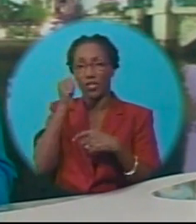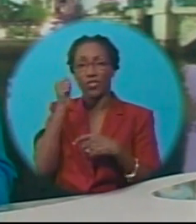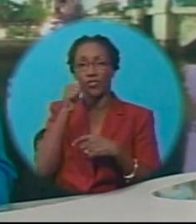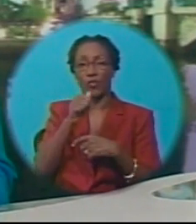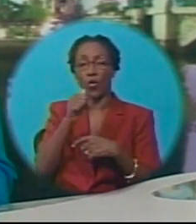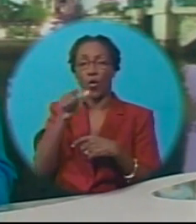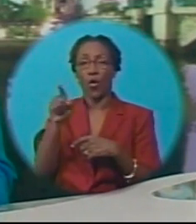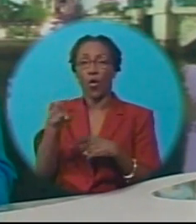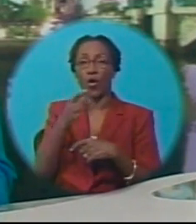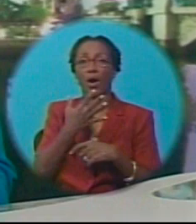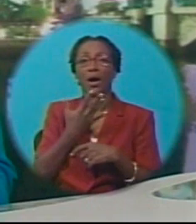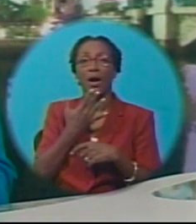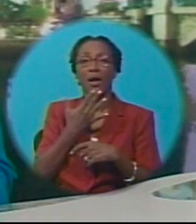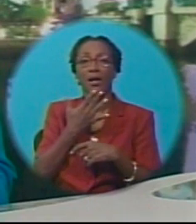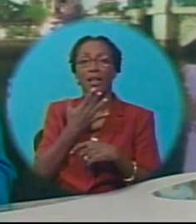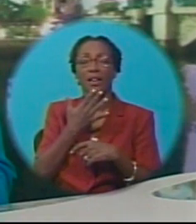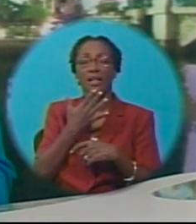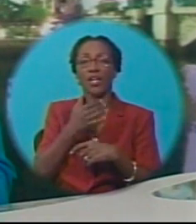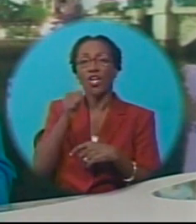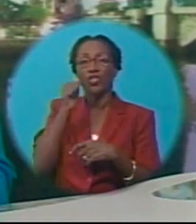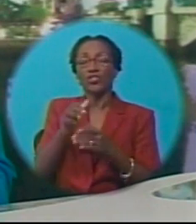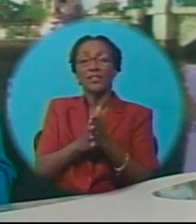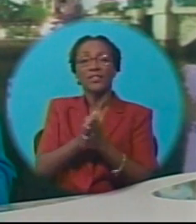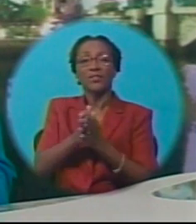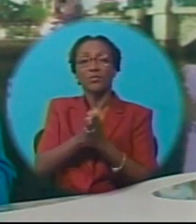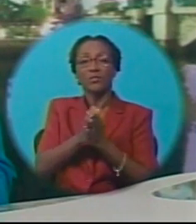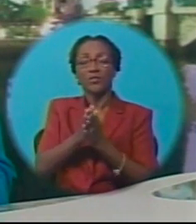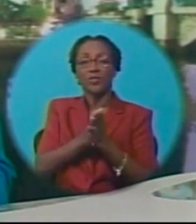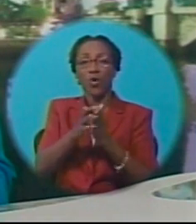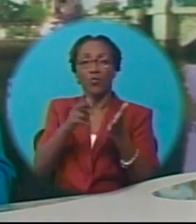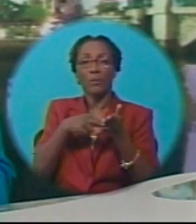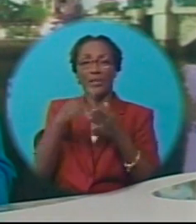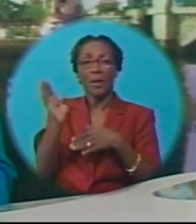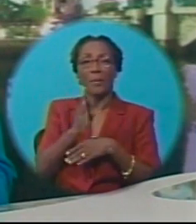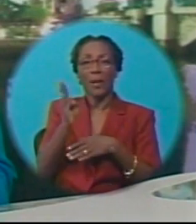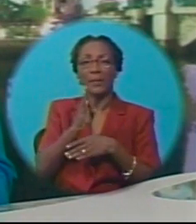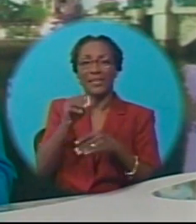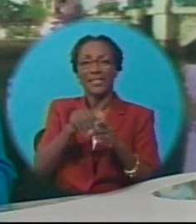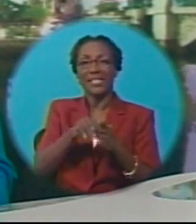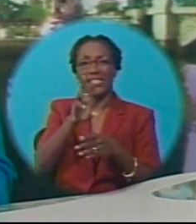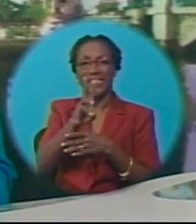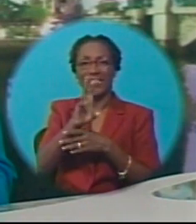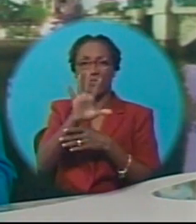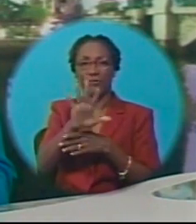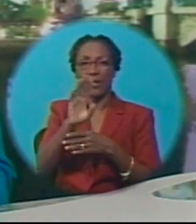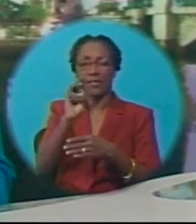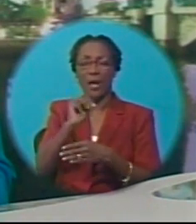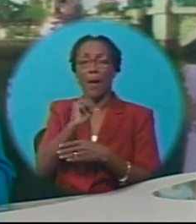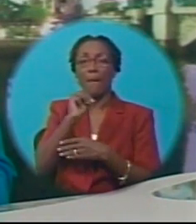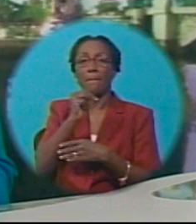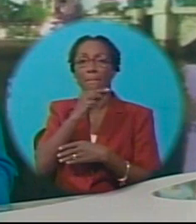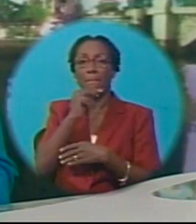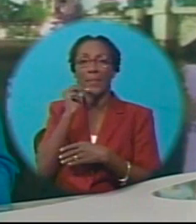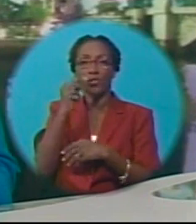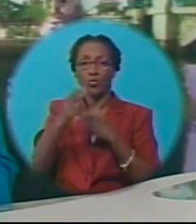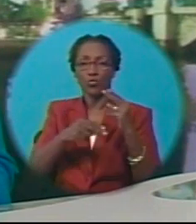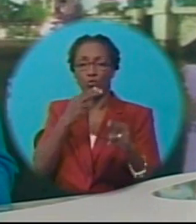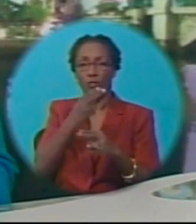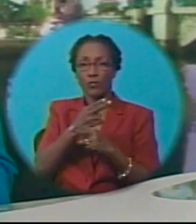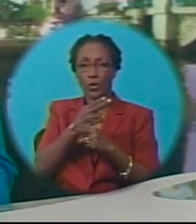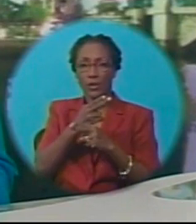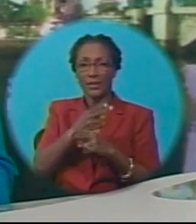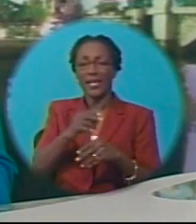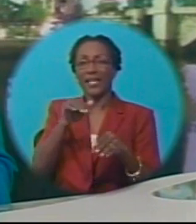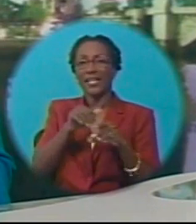forward to representing Barbados well at the 65th Miss Universe pageant in the Philippines in January next year. Barbados